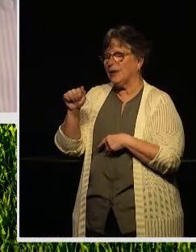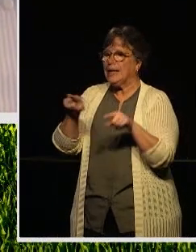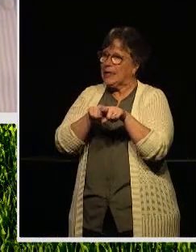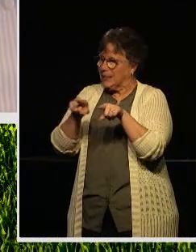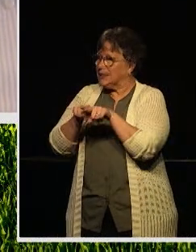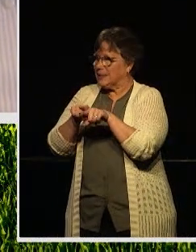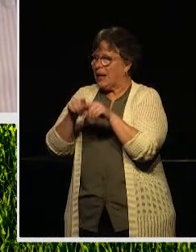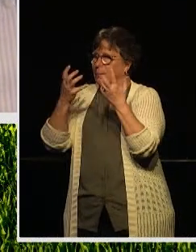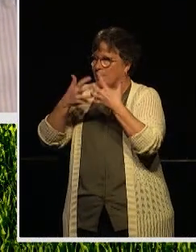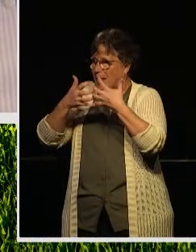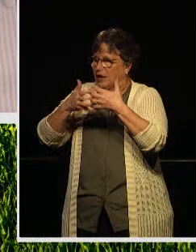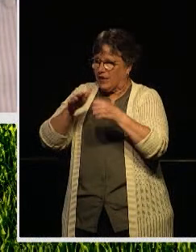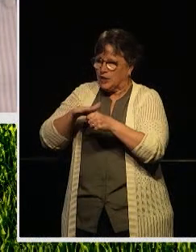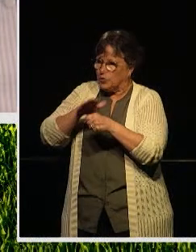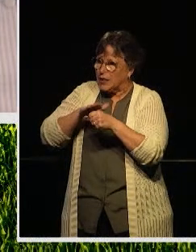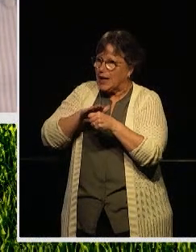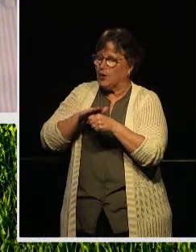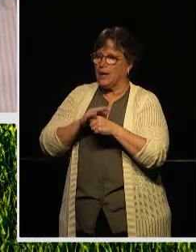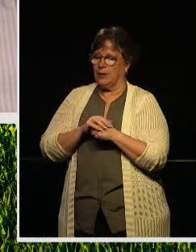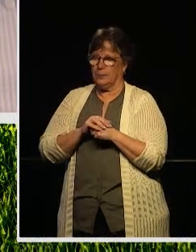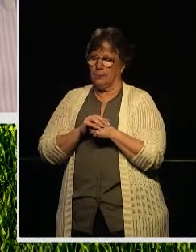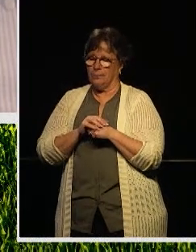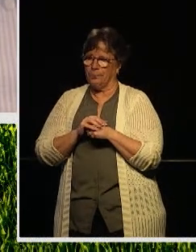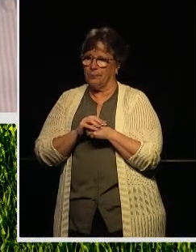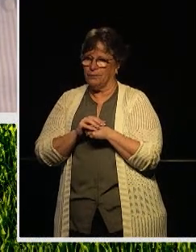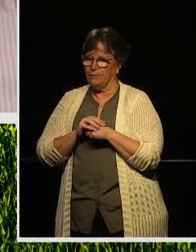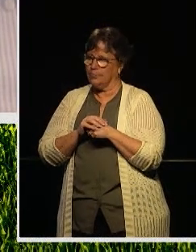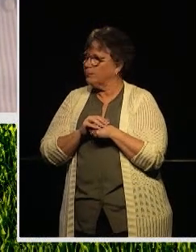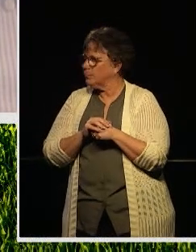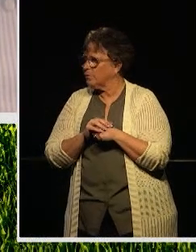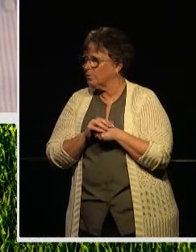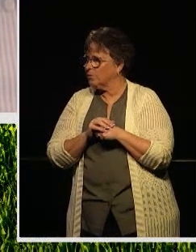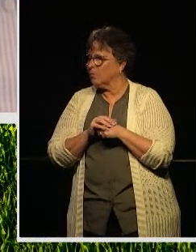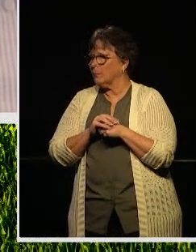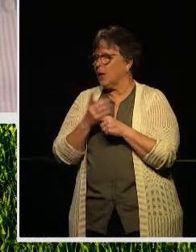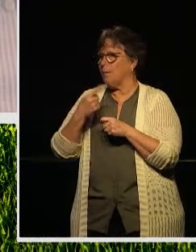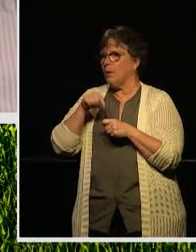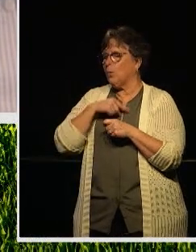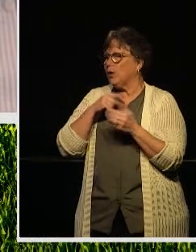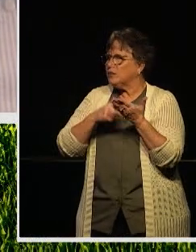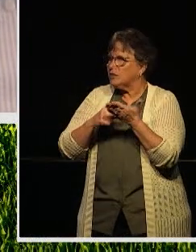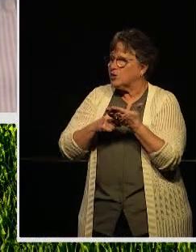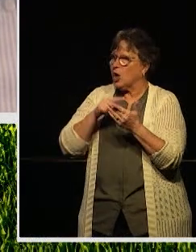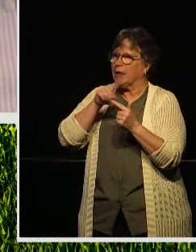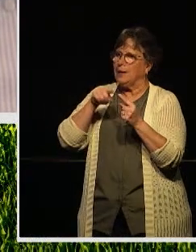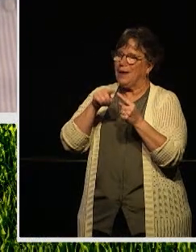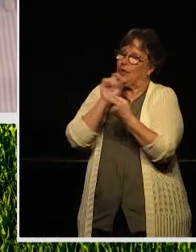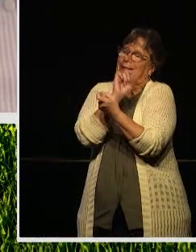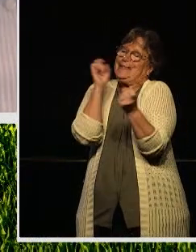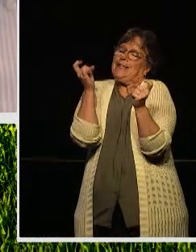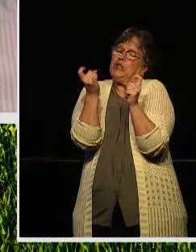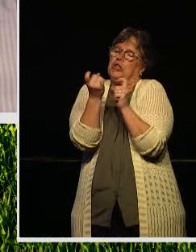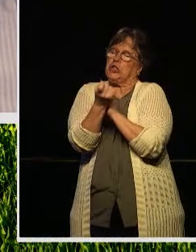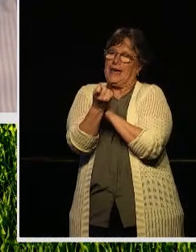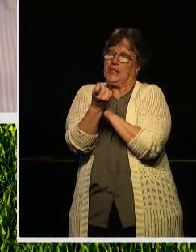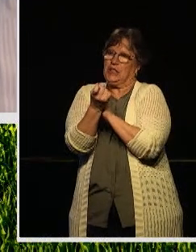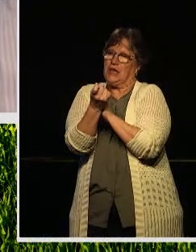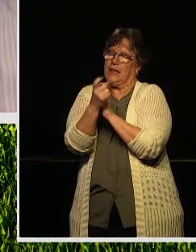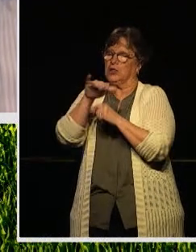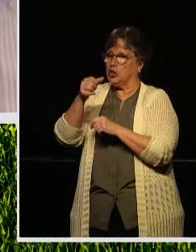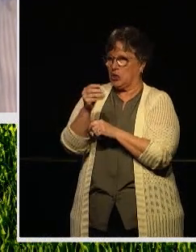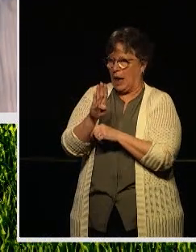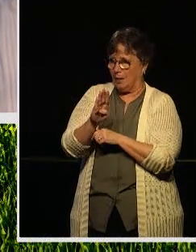it's basically what Jenny and Chris were talking about. It's changing the nature of jobs, but it's